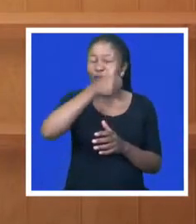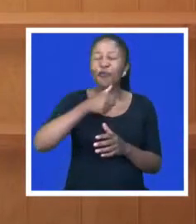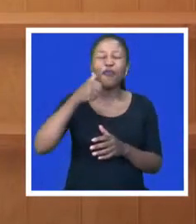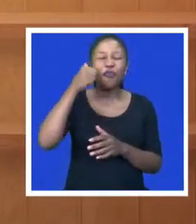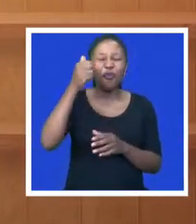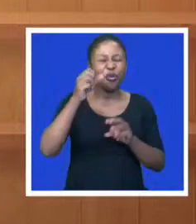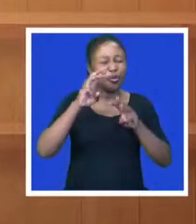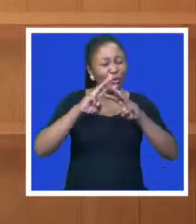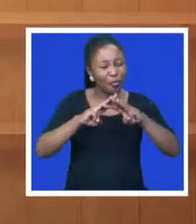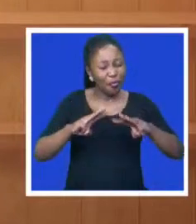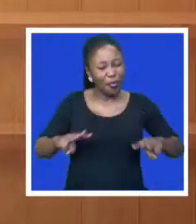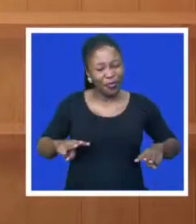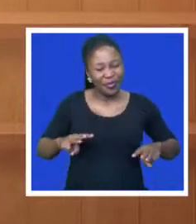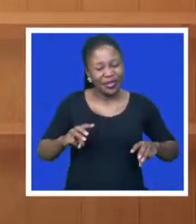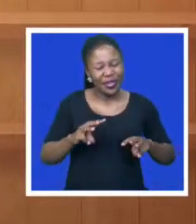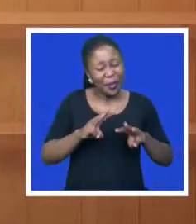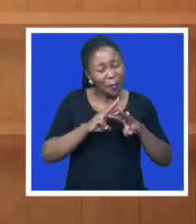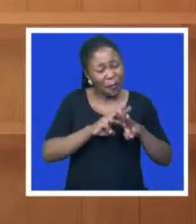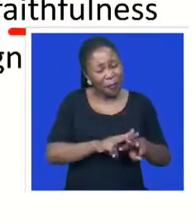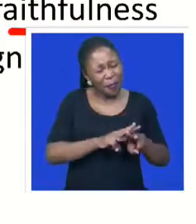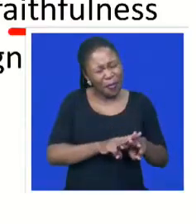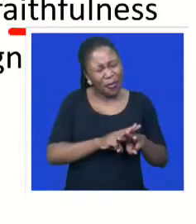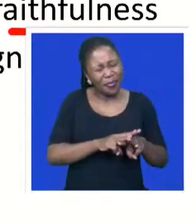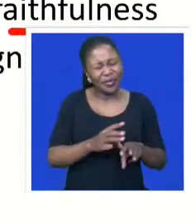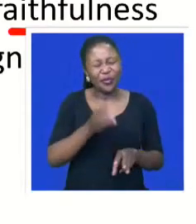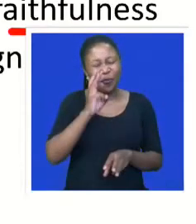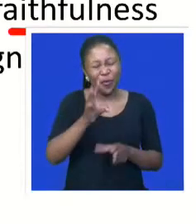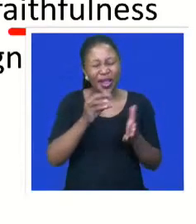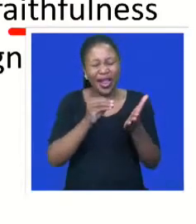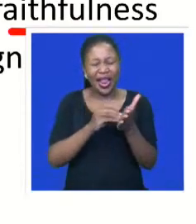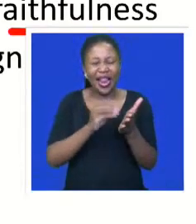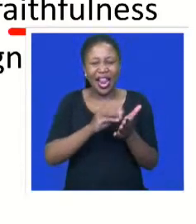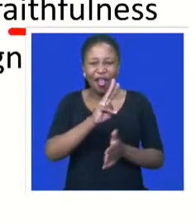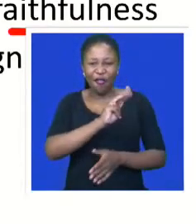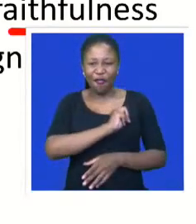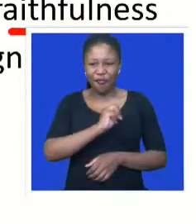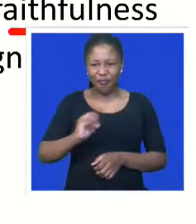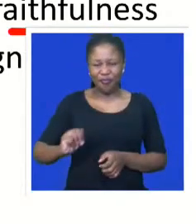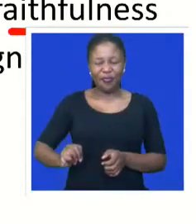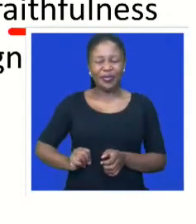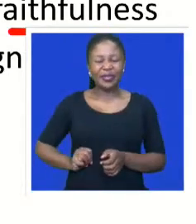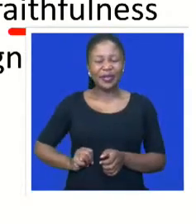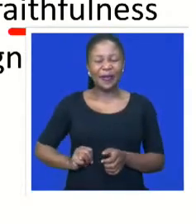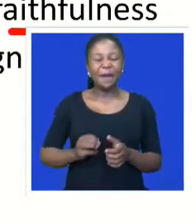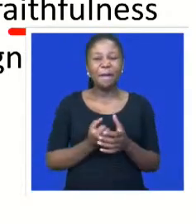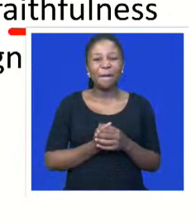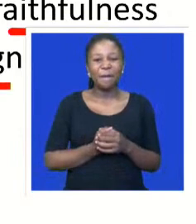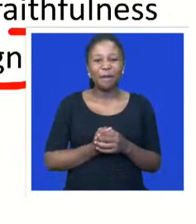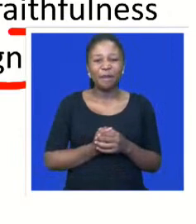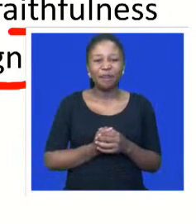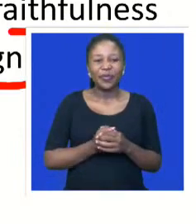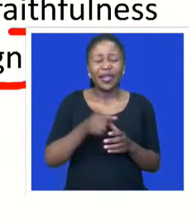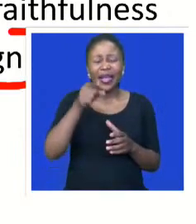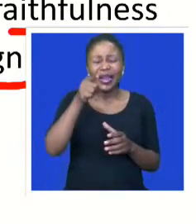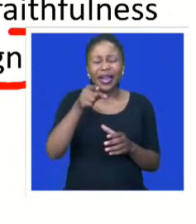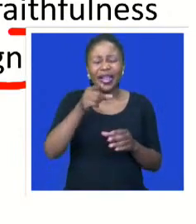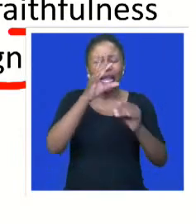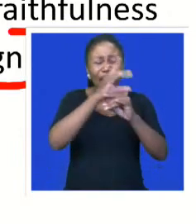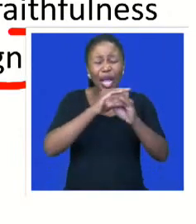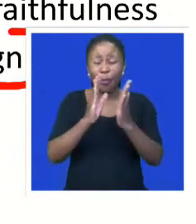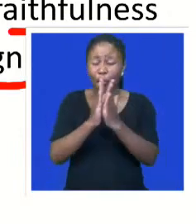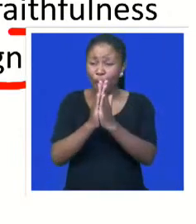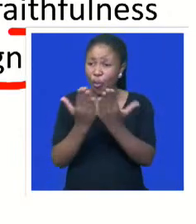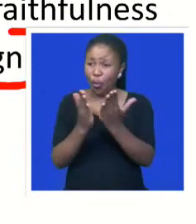us continue, dear Elena. It is also Luke is the only gospel that has recorded the